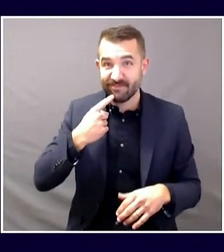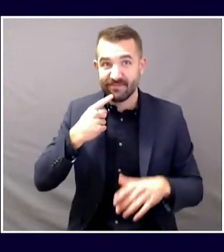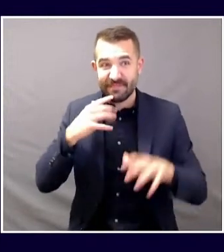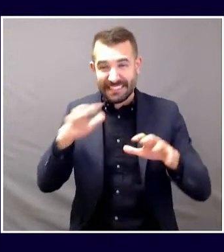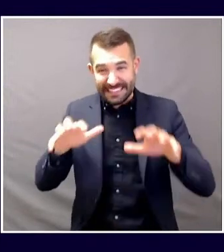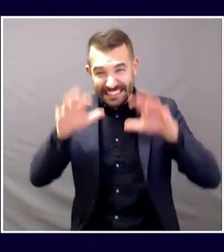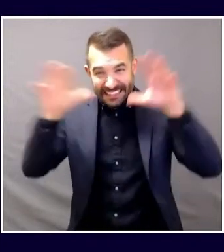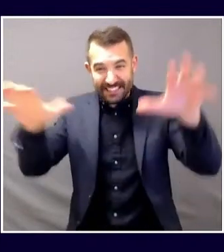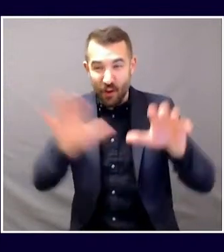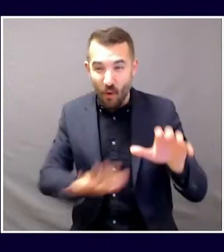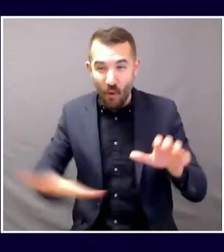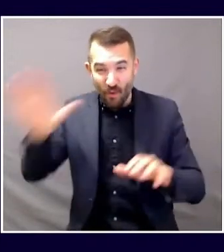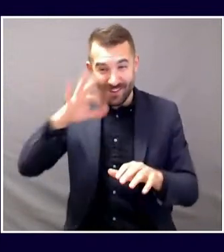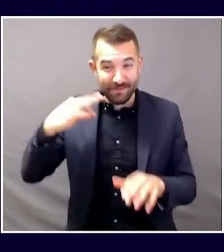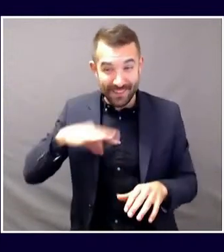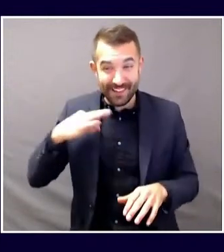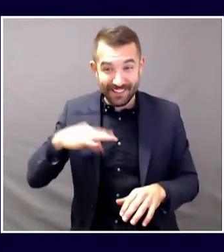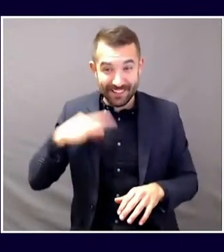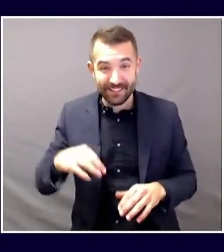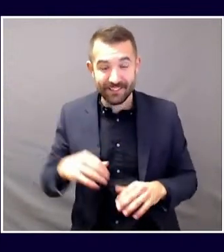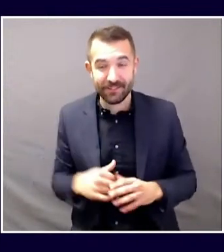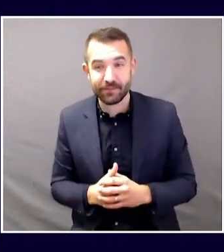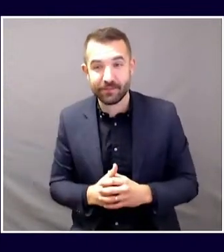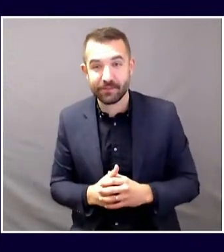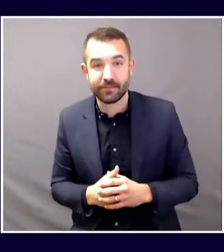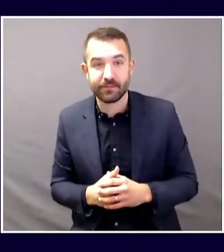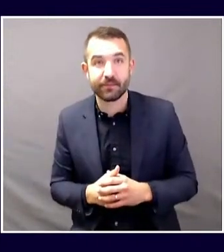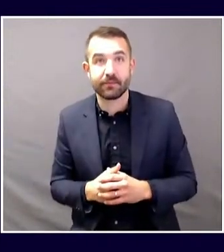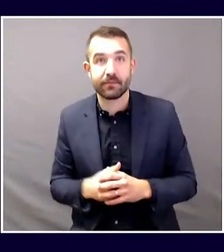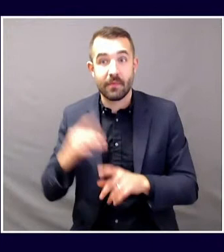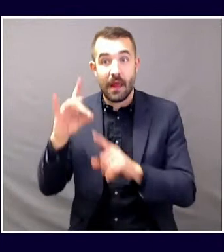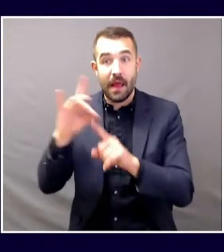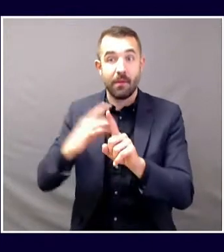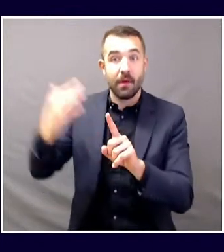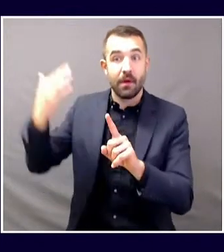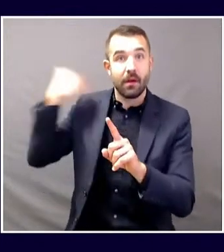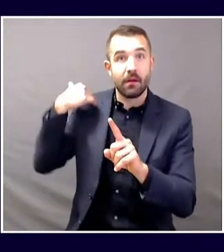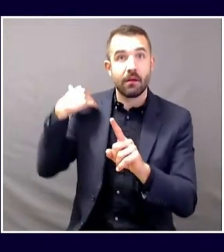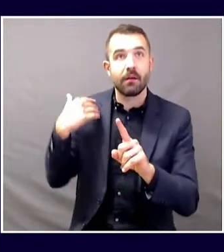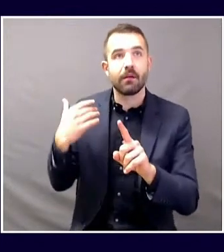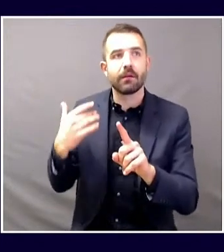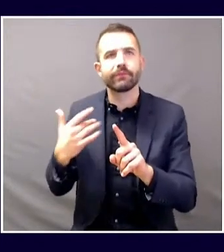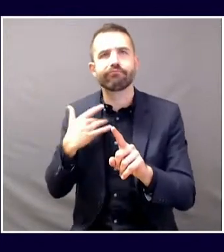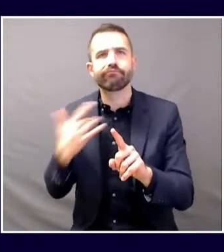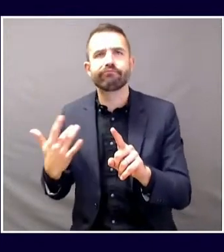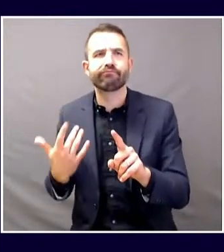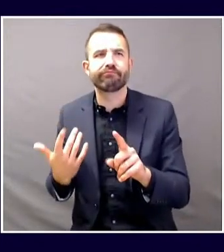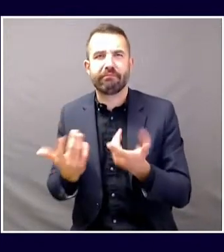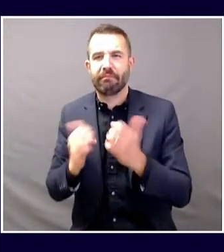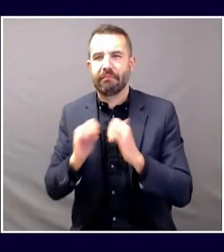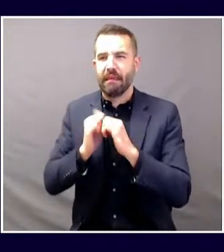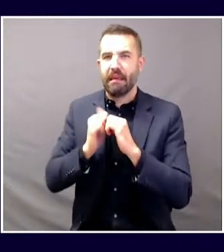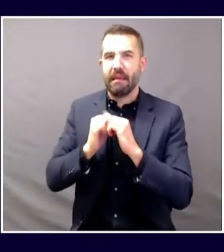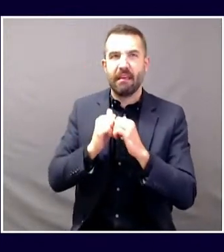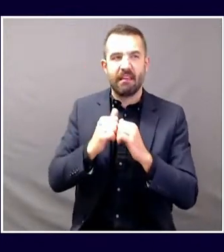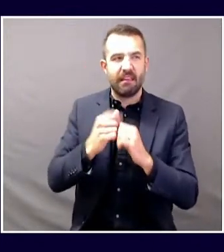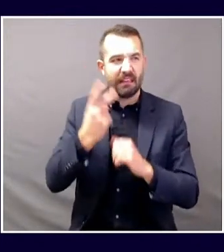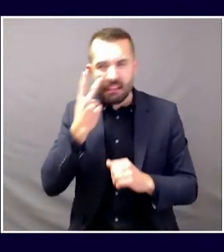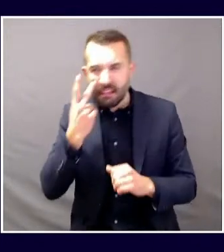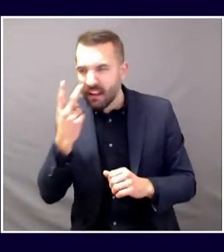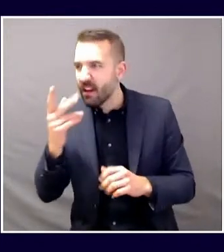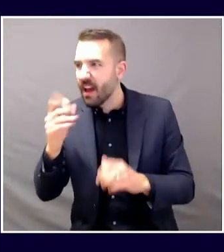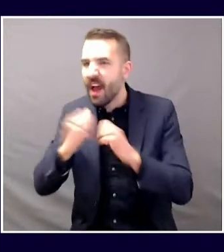what was for so many of us an abstract concept is now very real. We